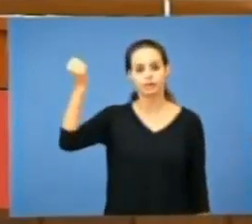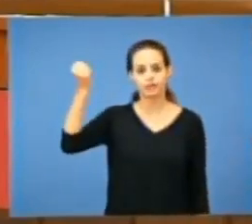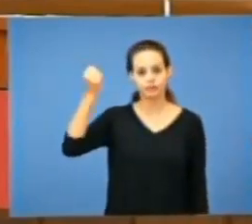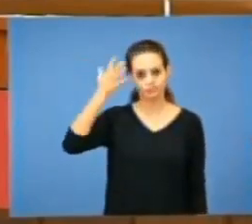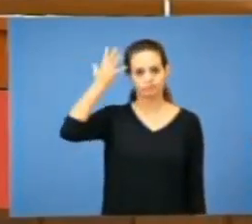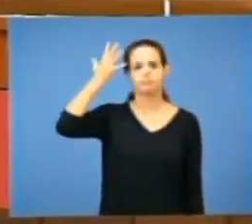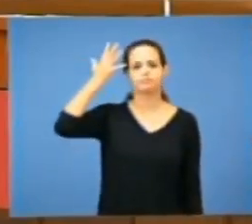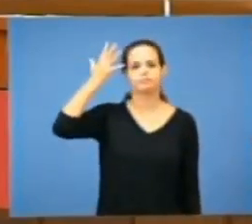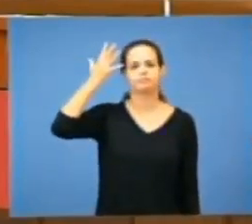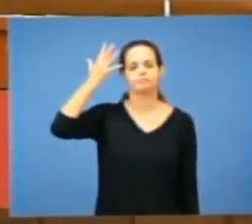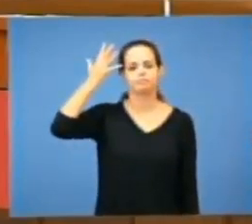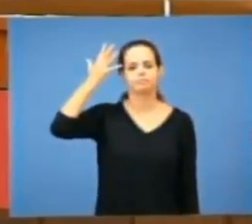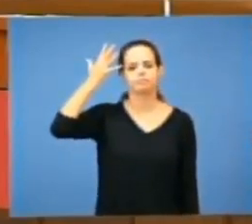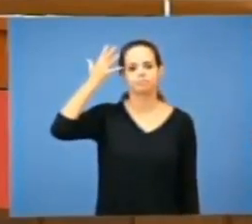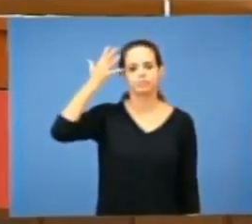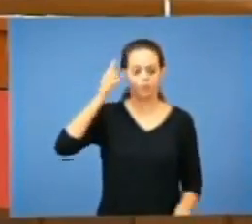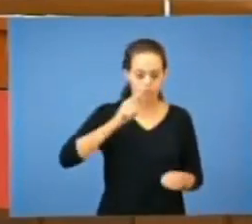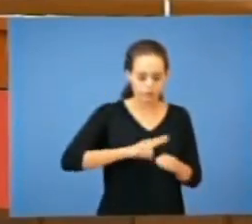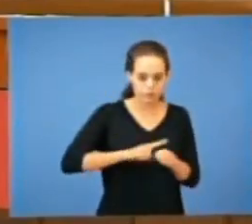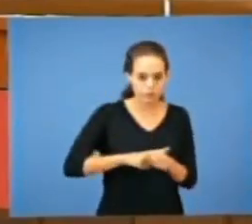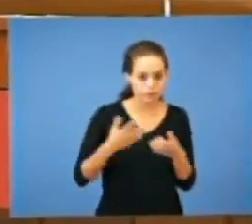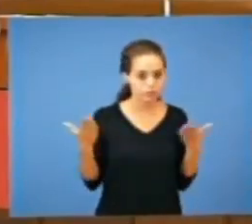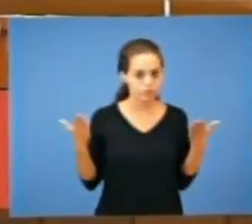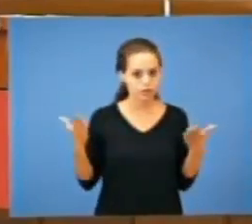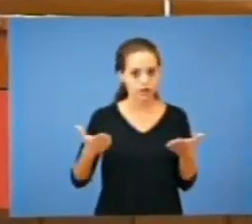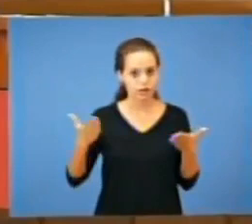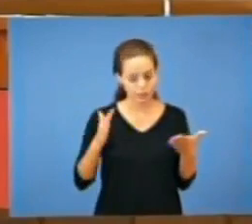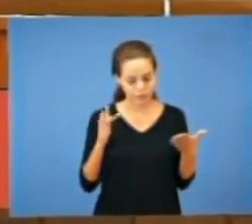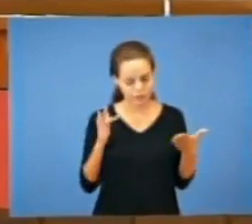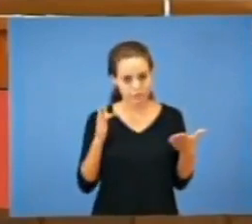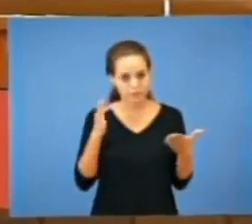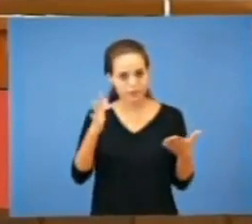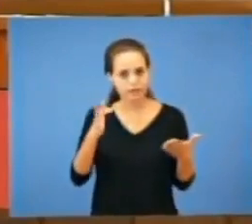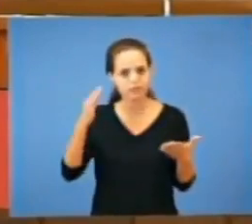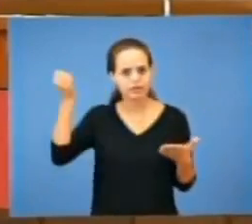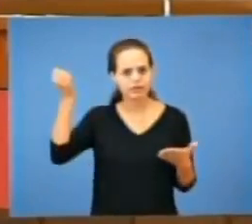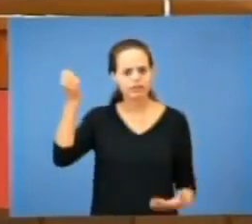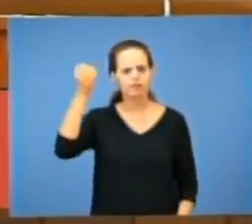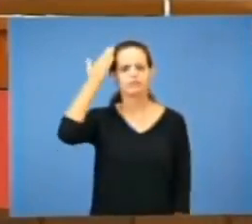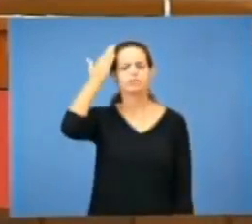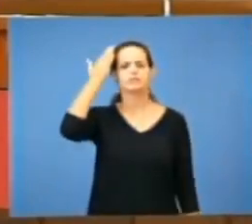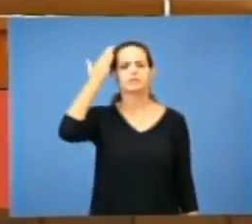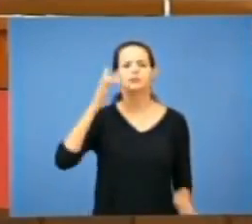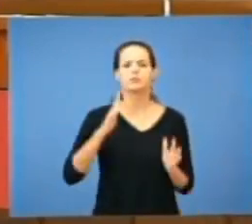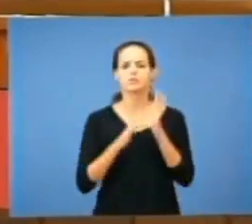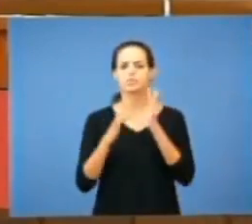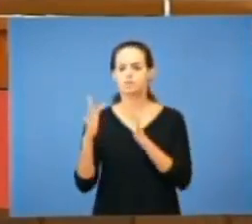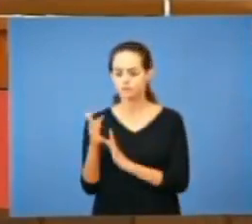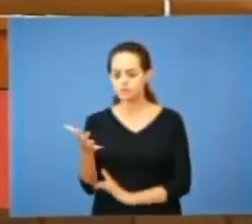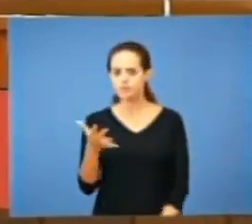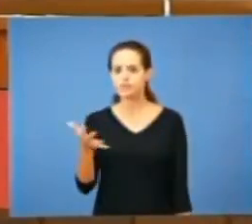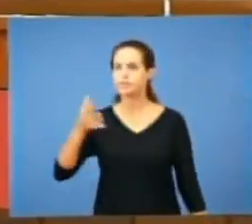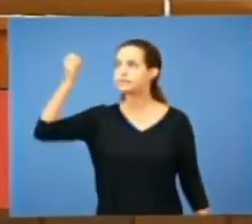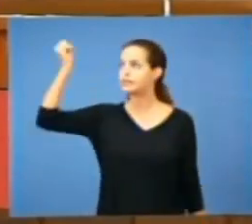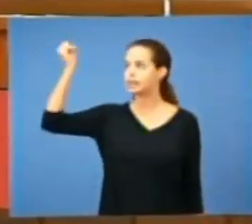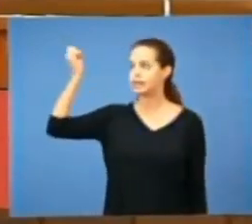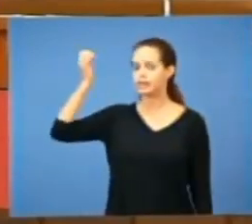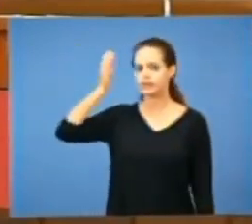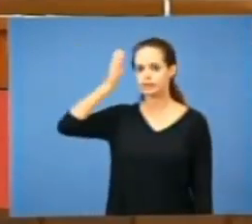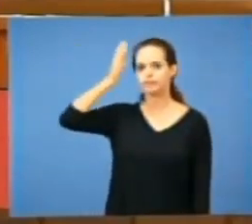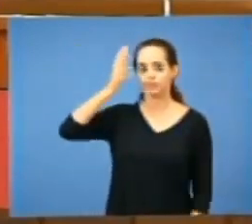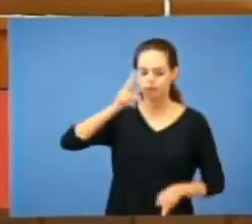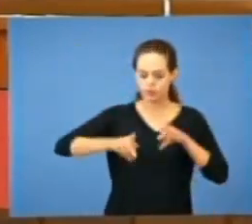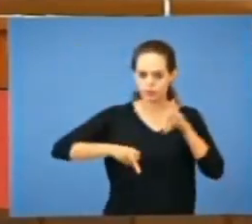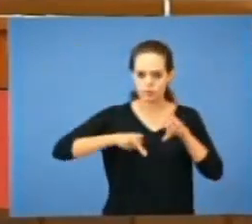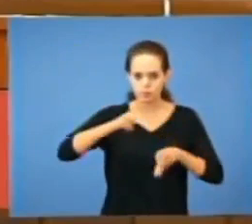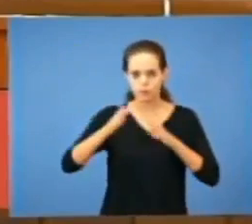period is of revelation. Because Jesus wants to reveal himself to the church and wants the church